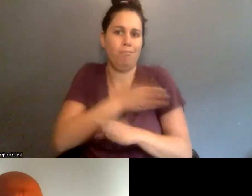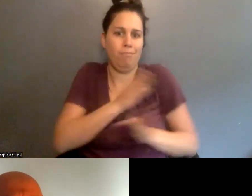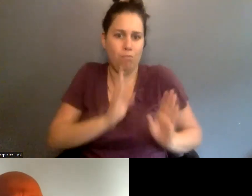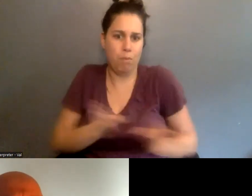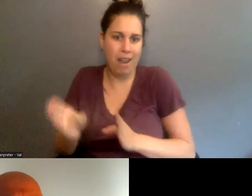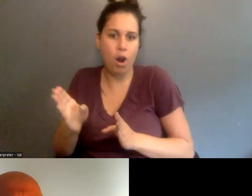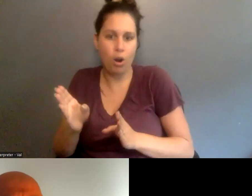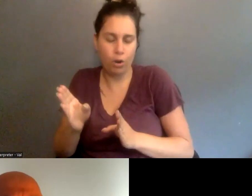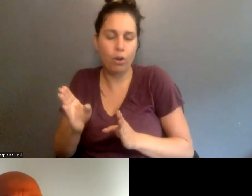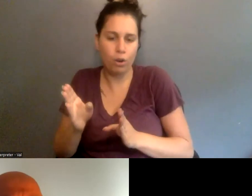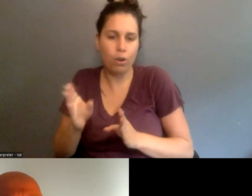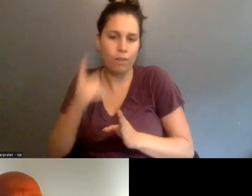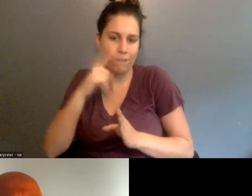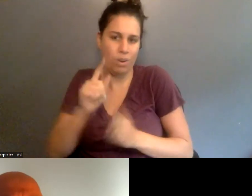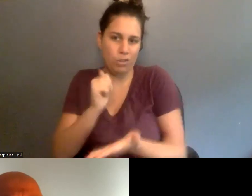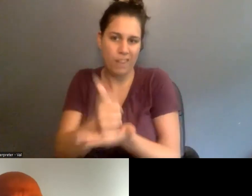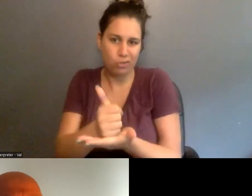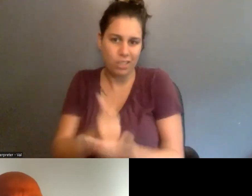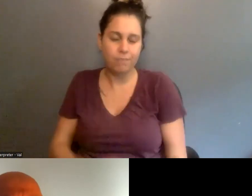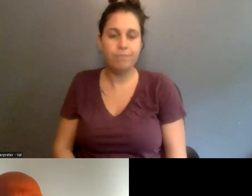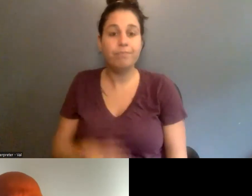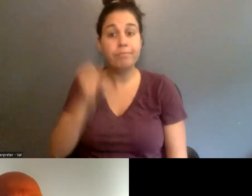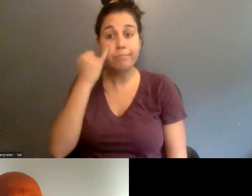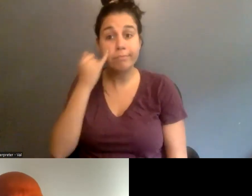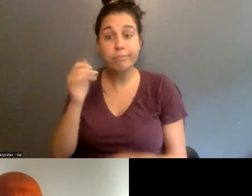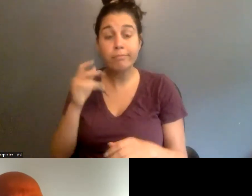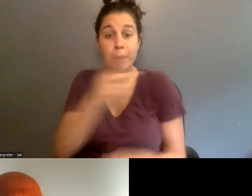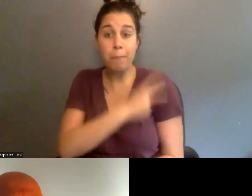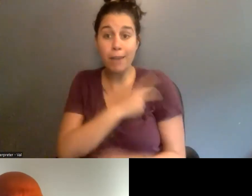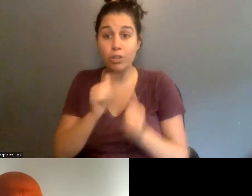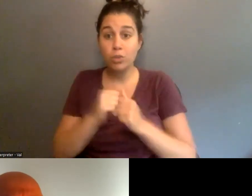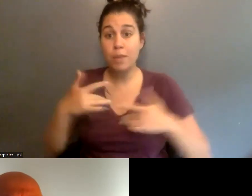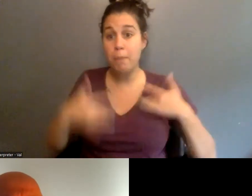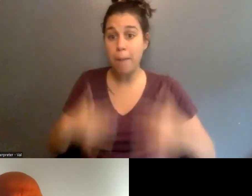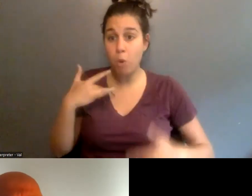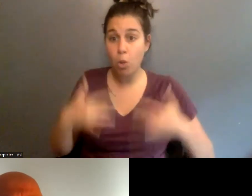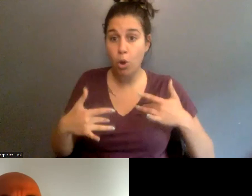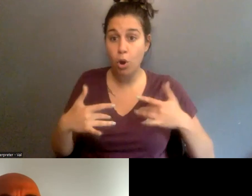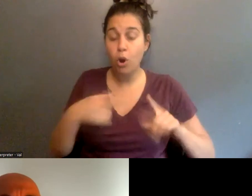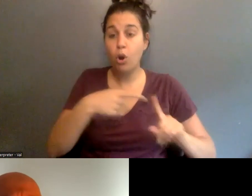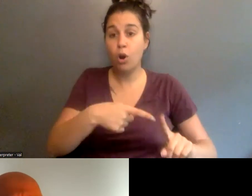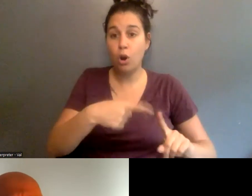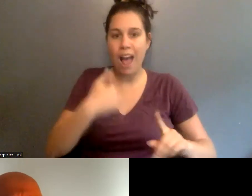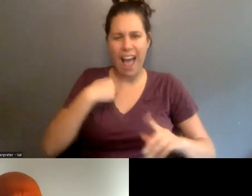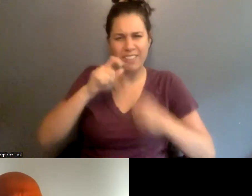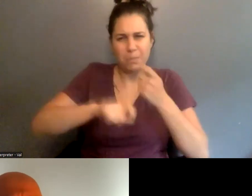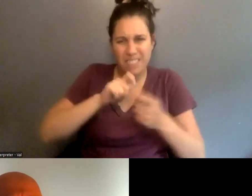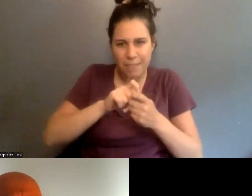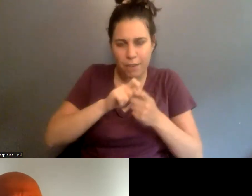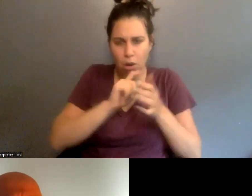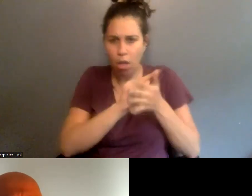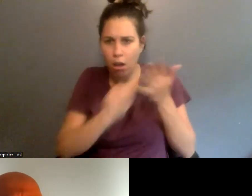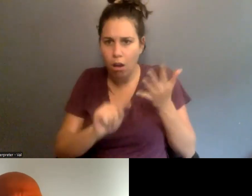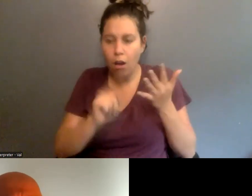for instance, if we found that patients with bipolar disorder have a particular profile on the RU sated